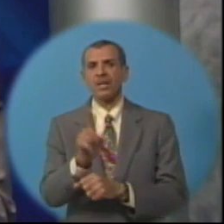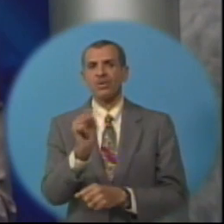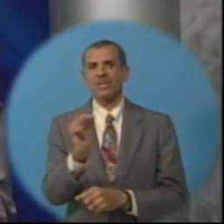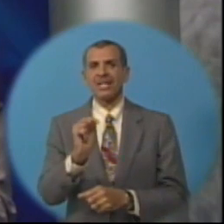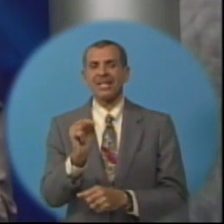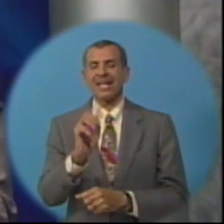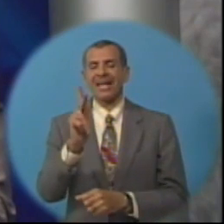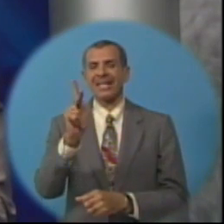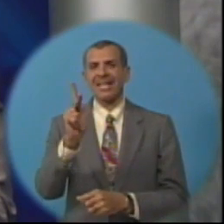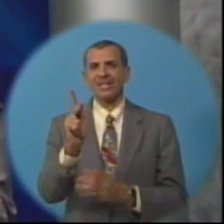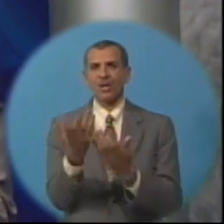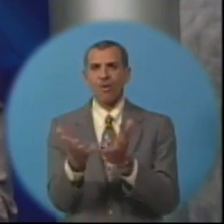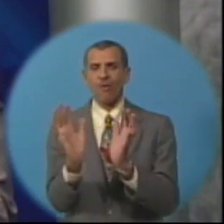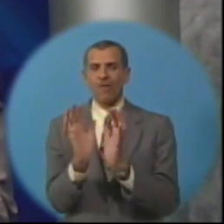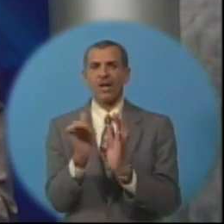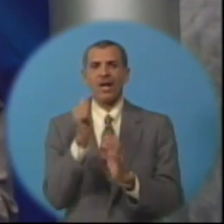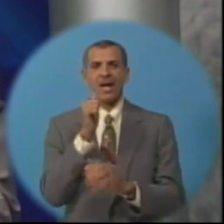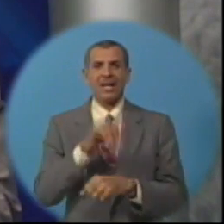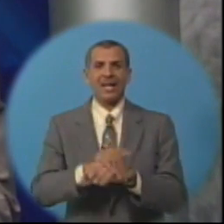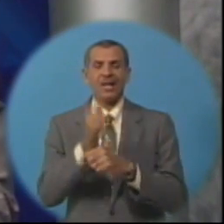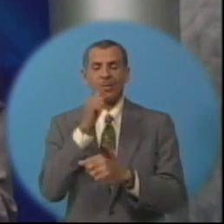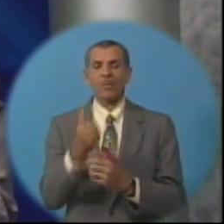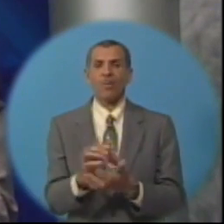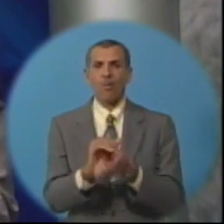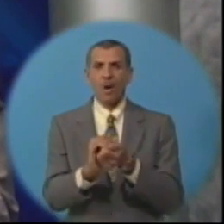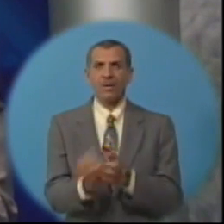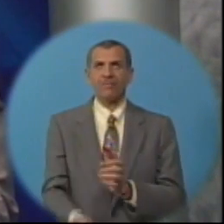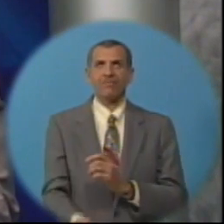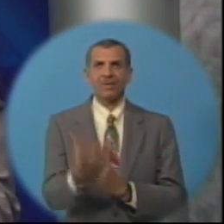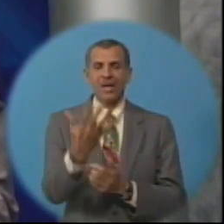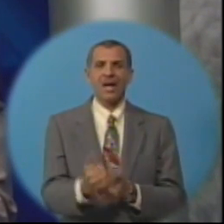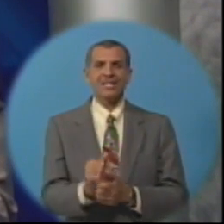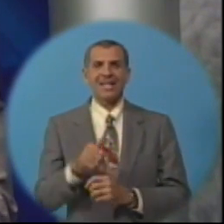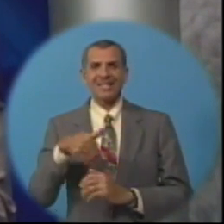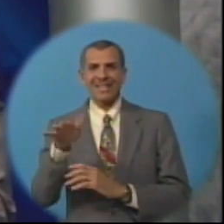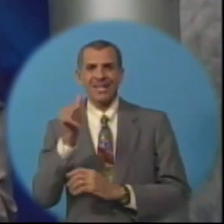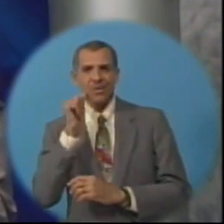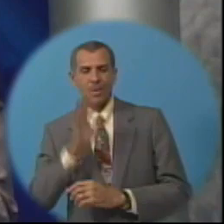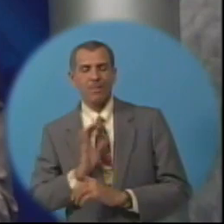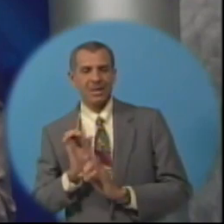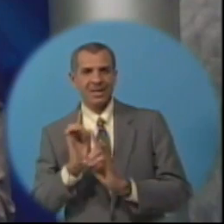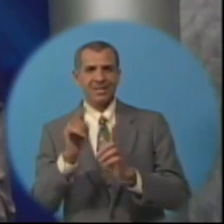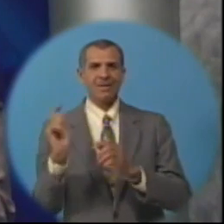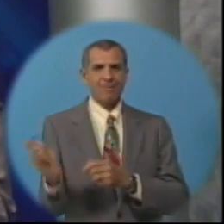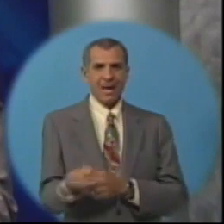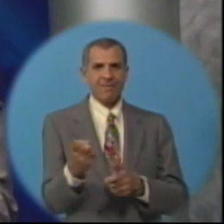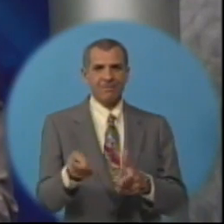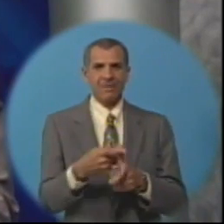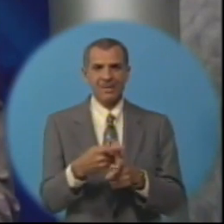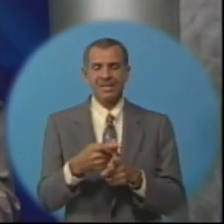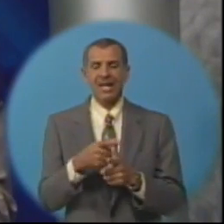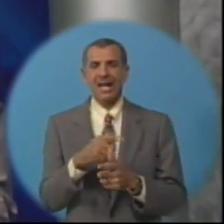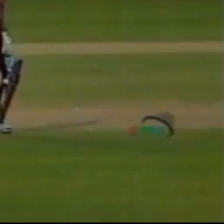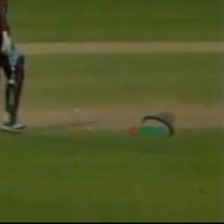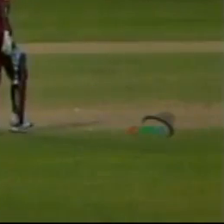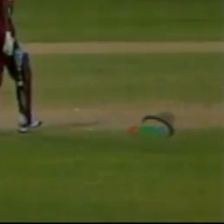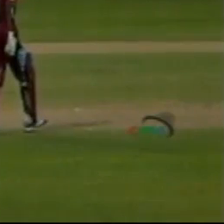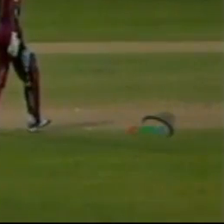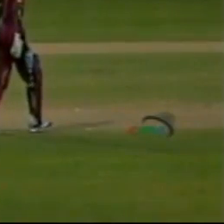Kensington Oval. England women have won the toss and sent the West Indies into bat. Let's join the live commentary for the latest.